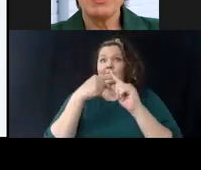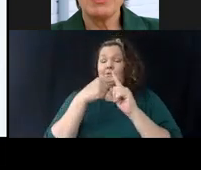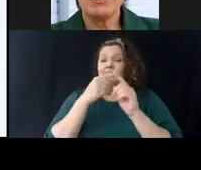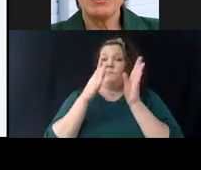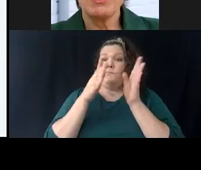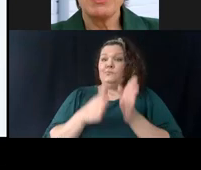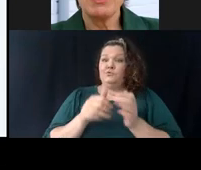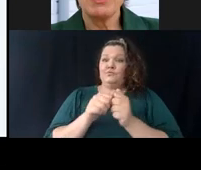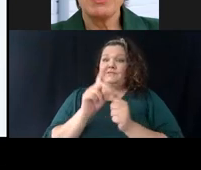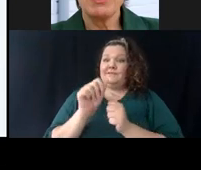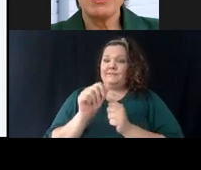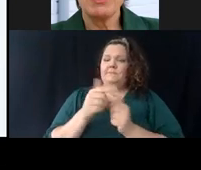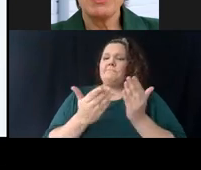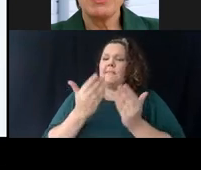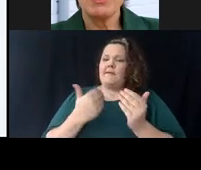needs.